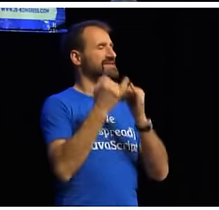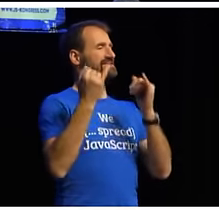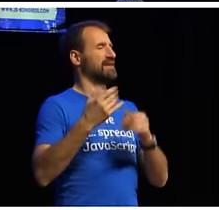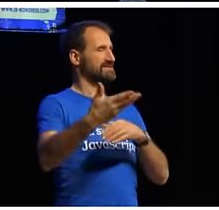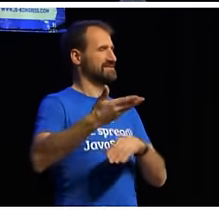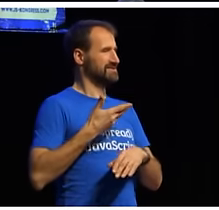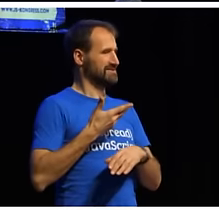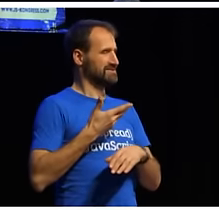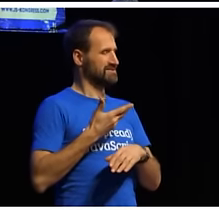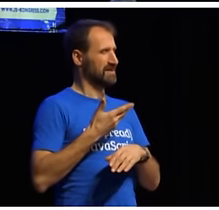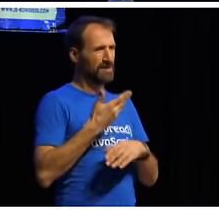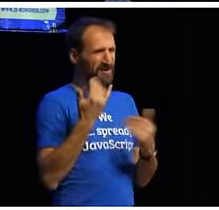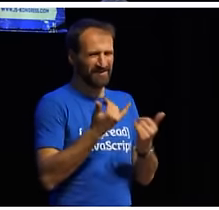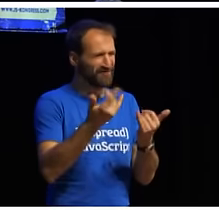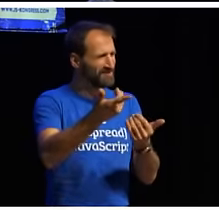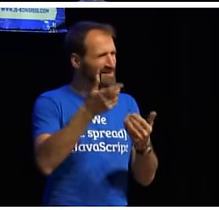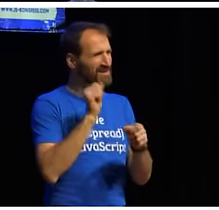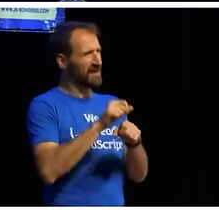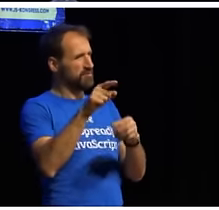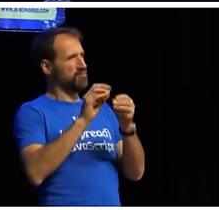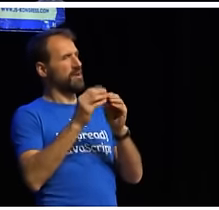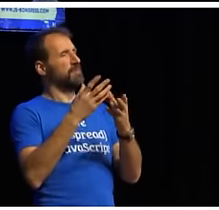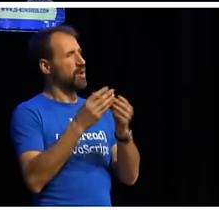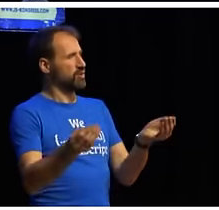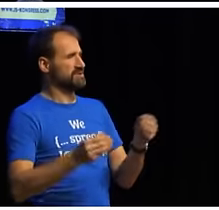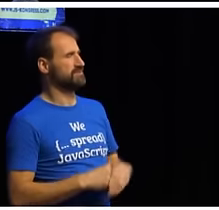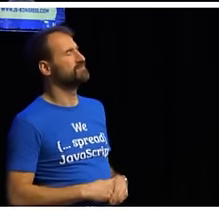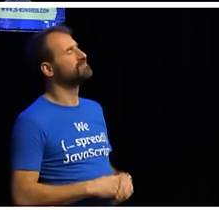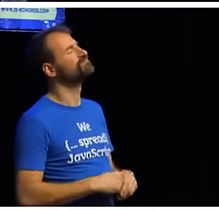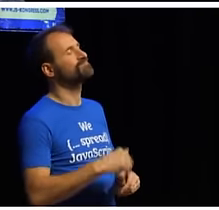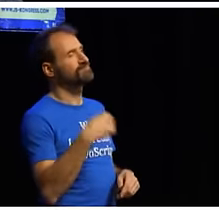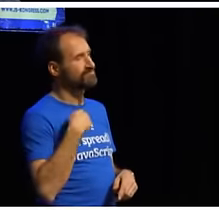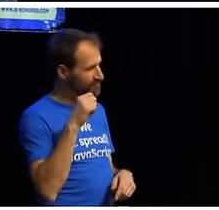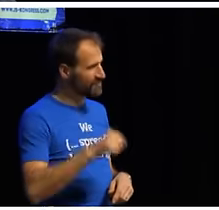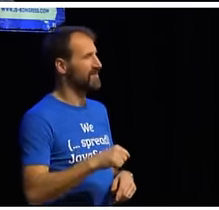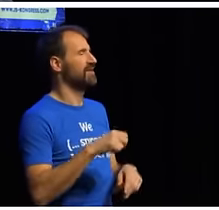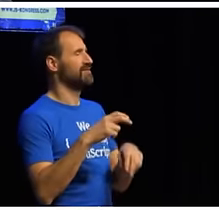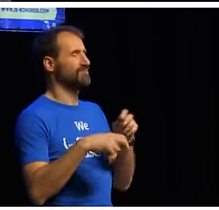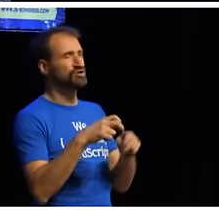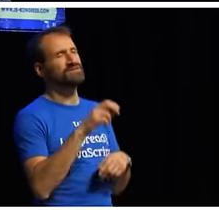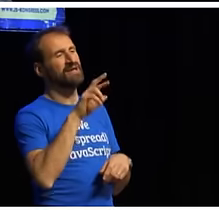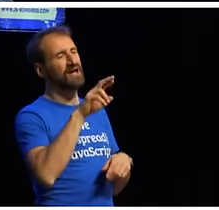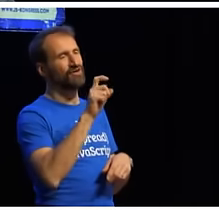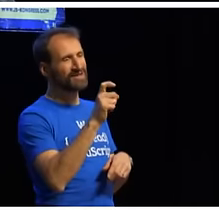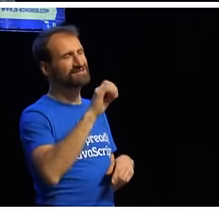So how can we fix this problem? We can use RxJS operators for that.